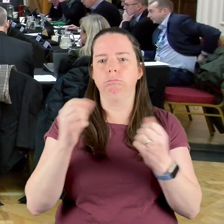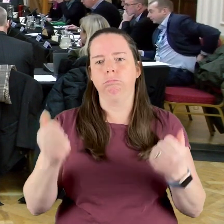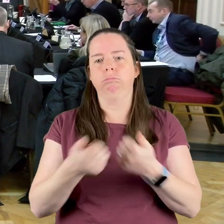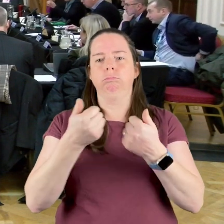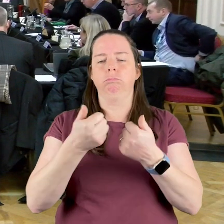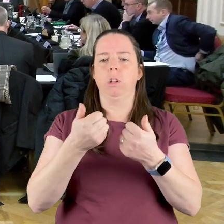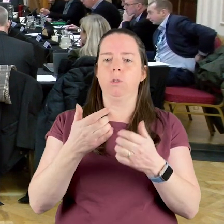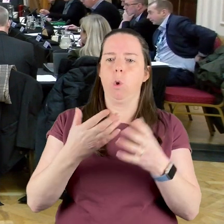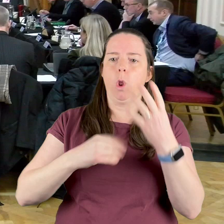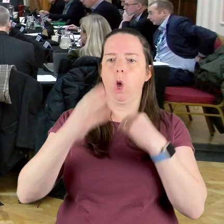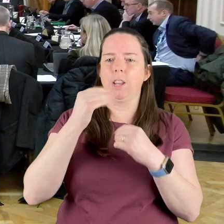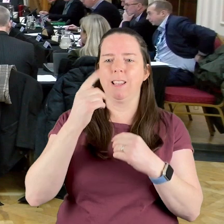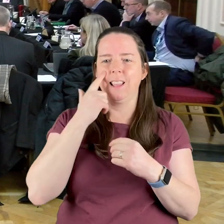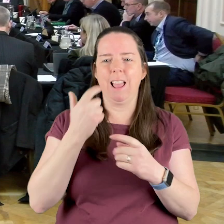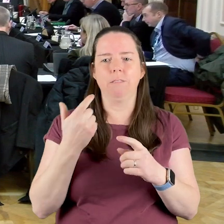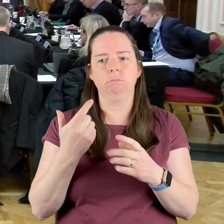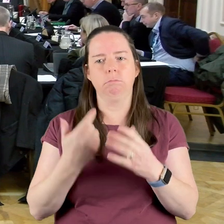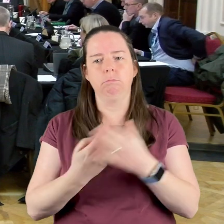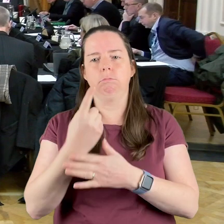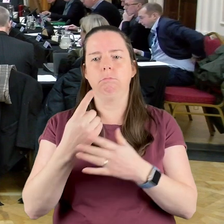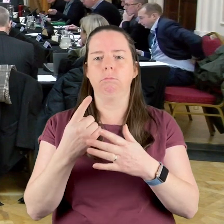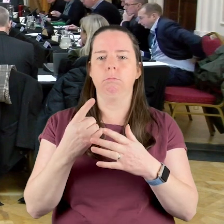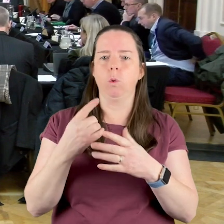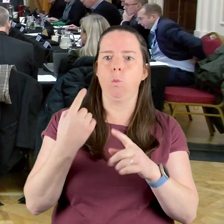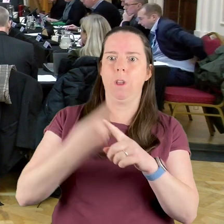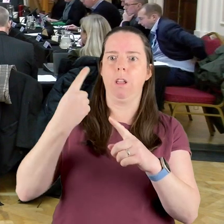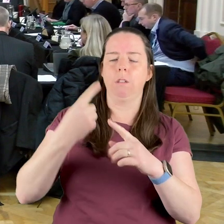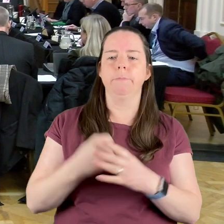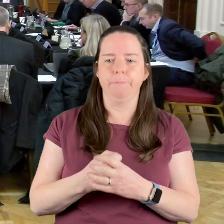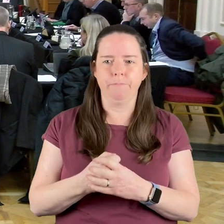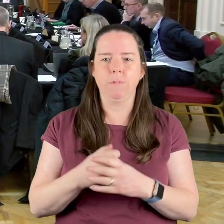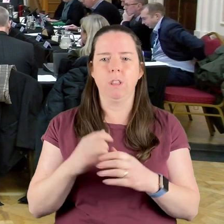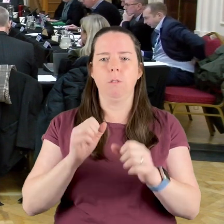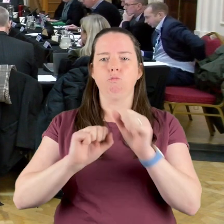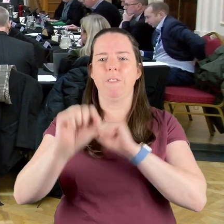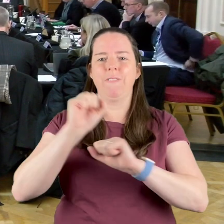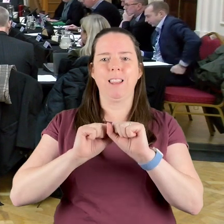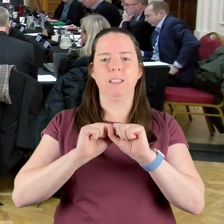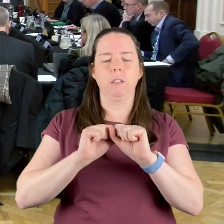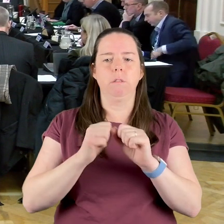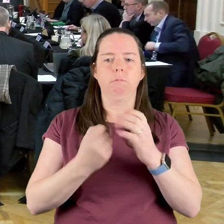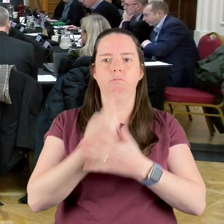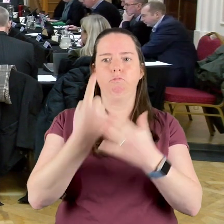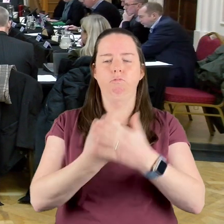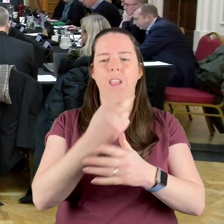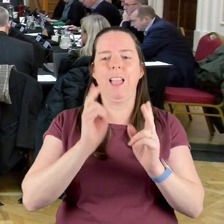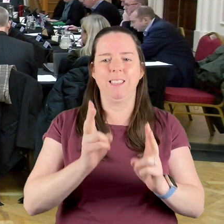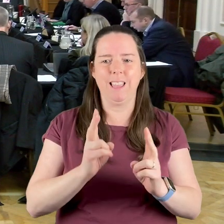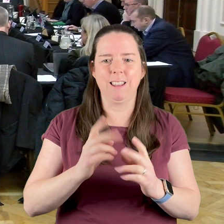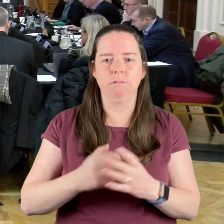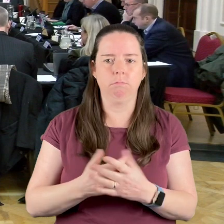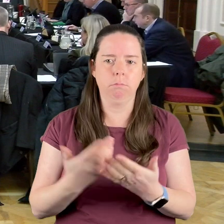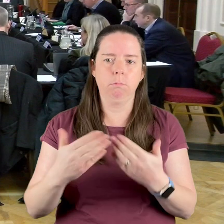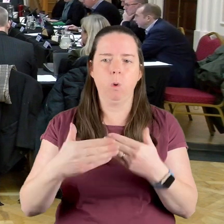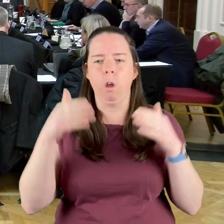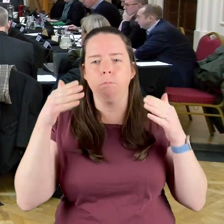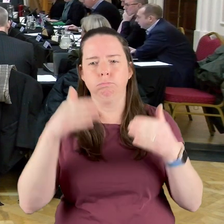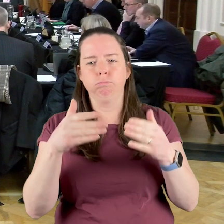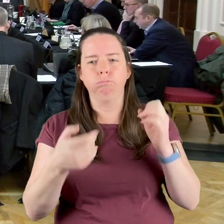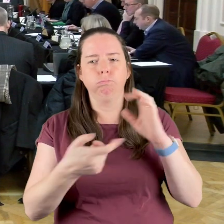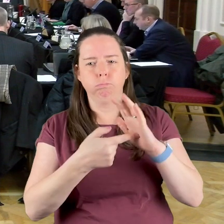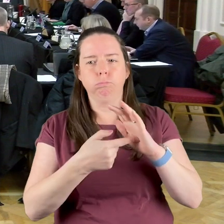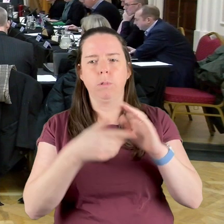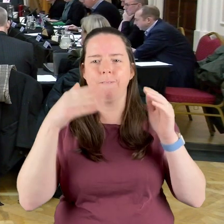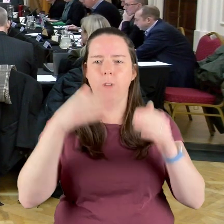do investigation in a very concise way so that learning can occur quicker and probably we can prevent recurrence